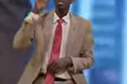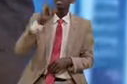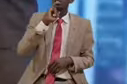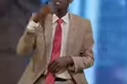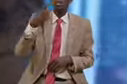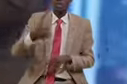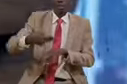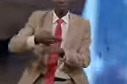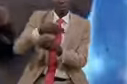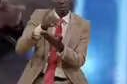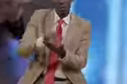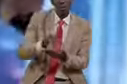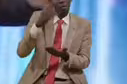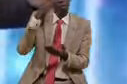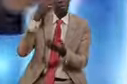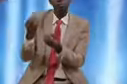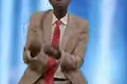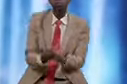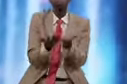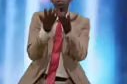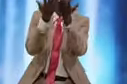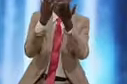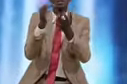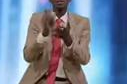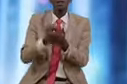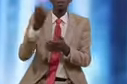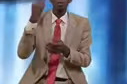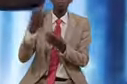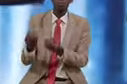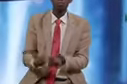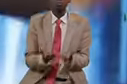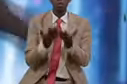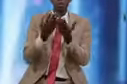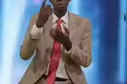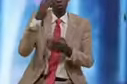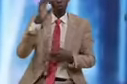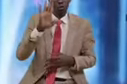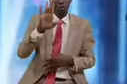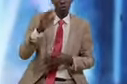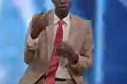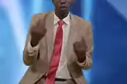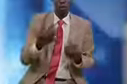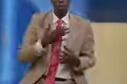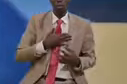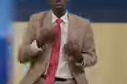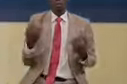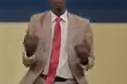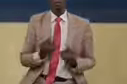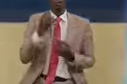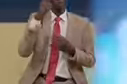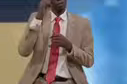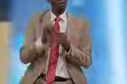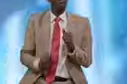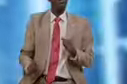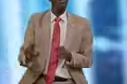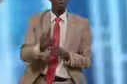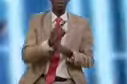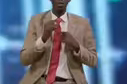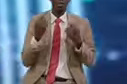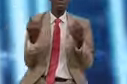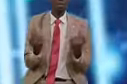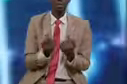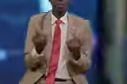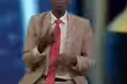for sacrifice, that was sacrificed for your sin, for my sin, for everybody's sin, and is